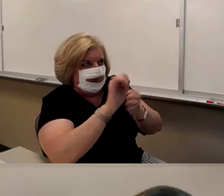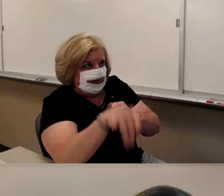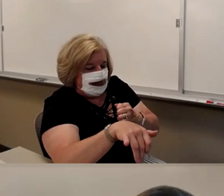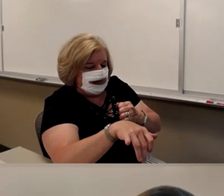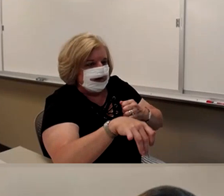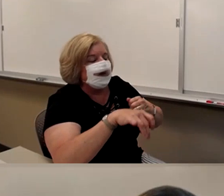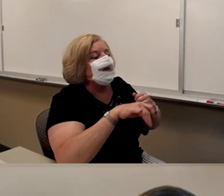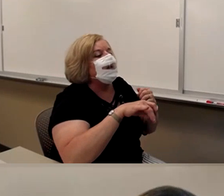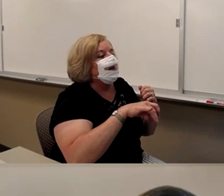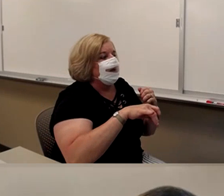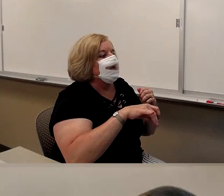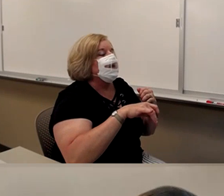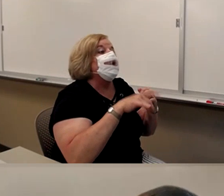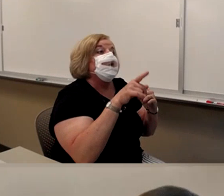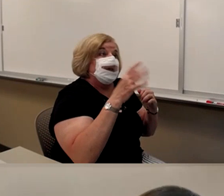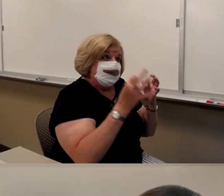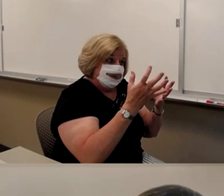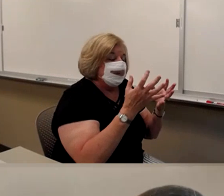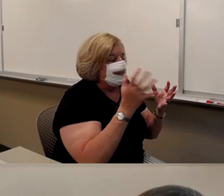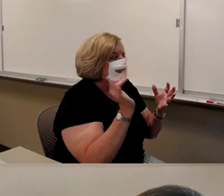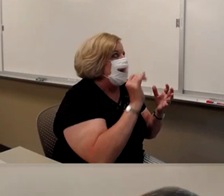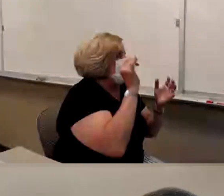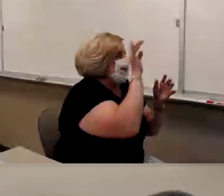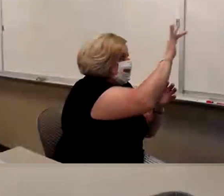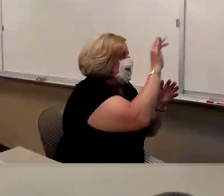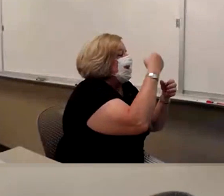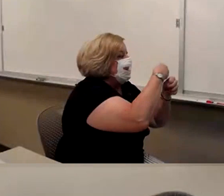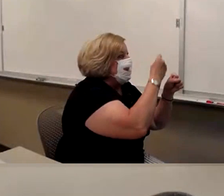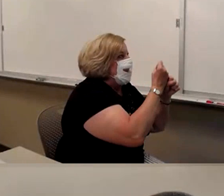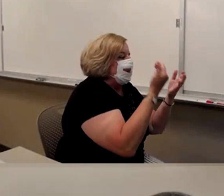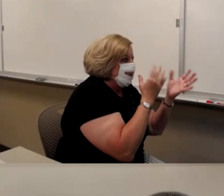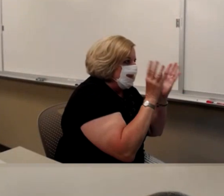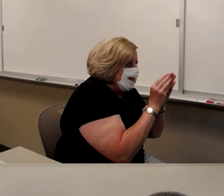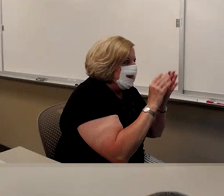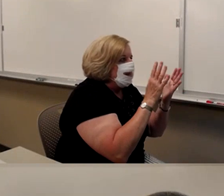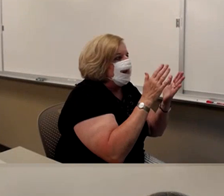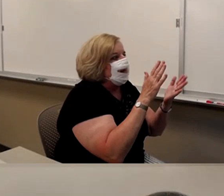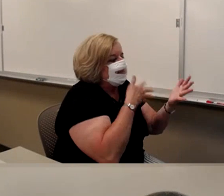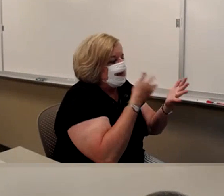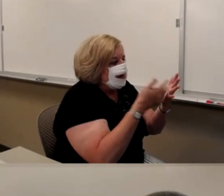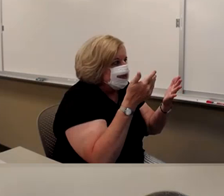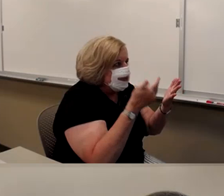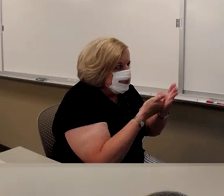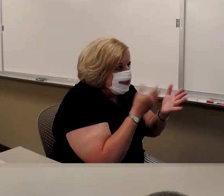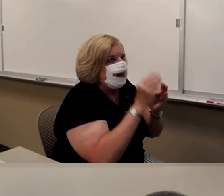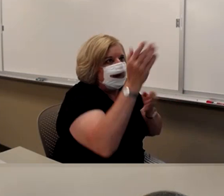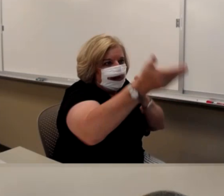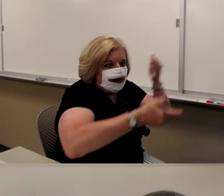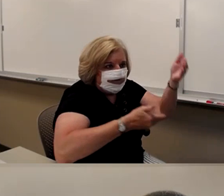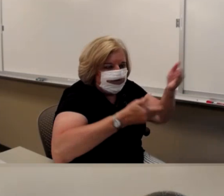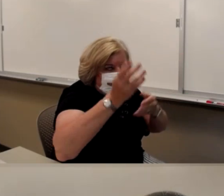would go create a new meeting, right, and schedule a new meeting to invite people.